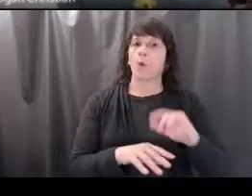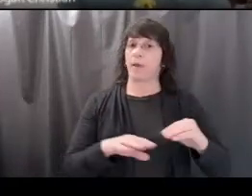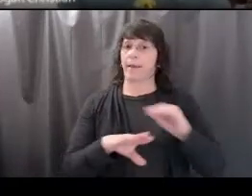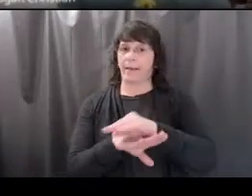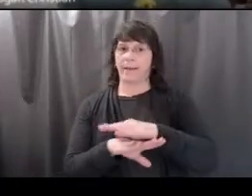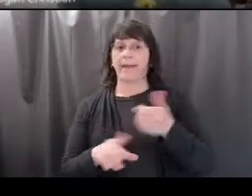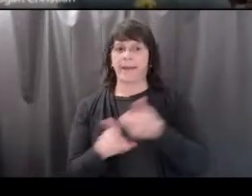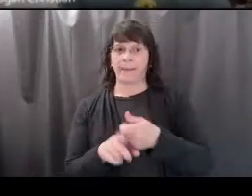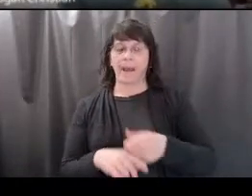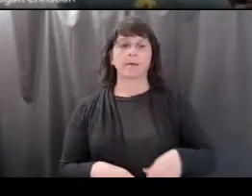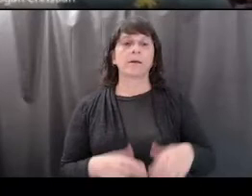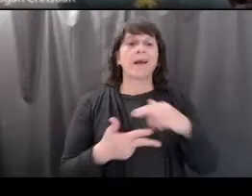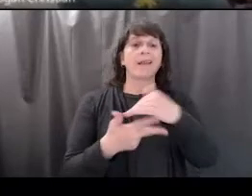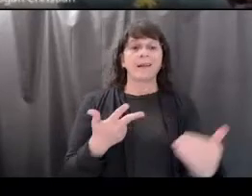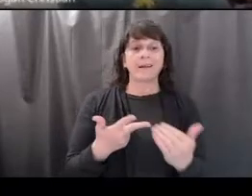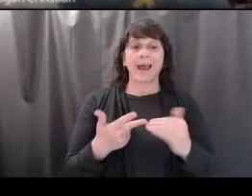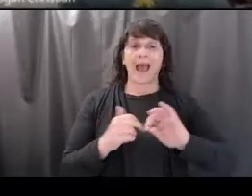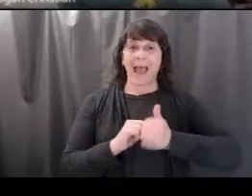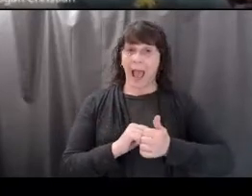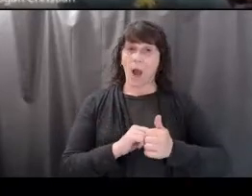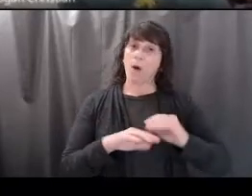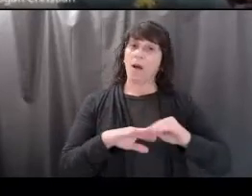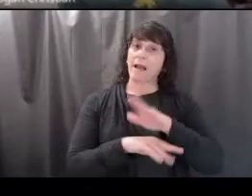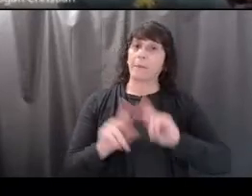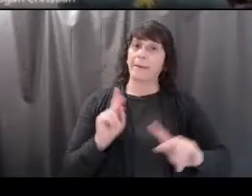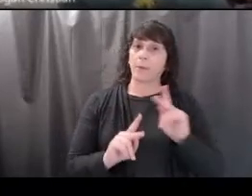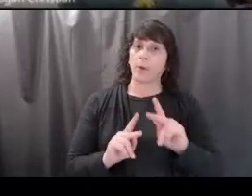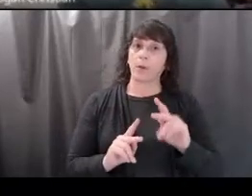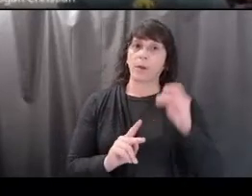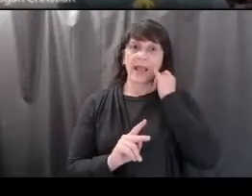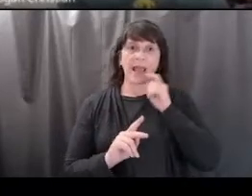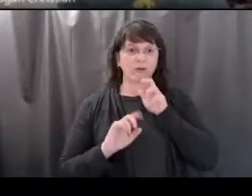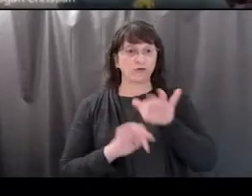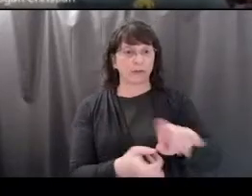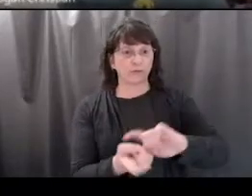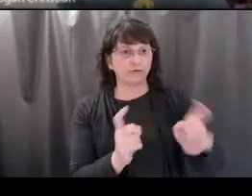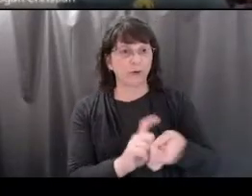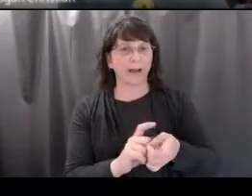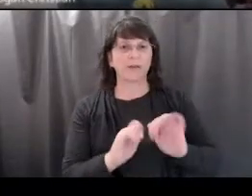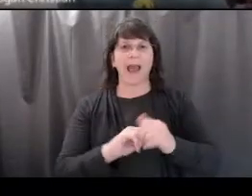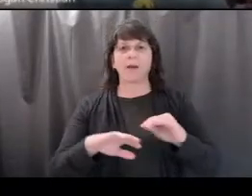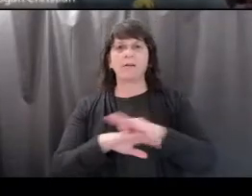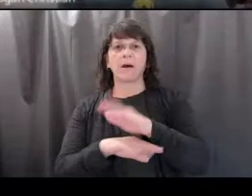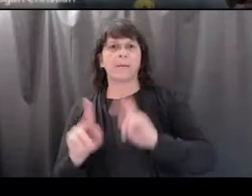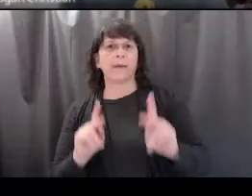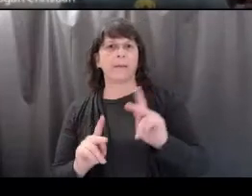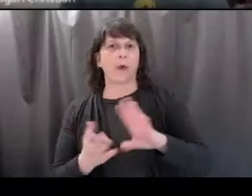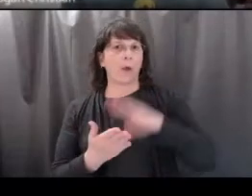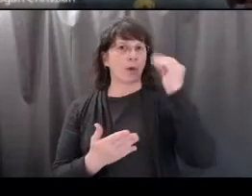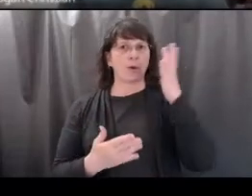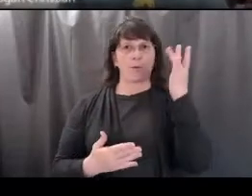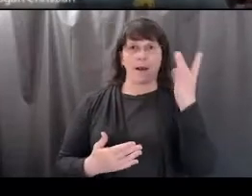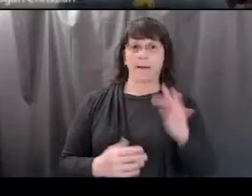do changes in streamflow affect people? So people every day are impacted by streamflow, and we're going to learn a little bit about